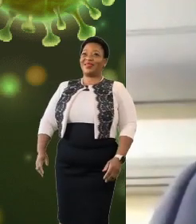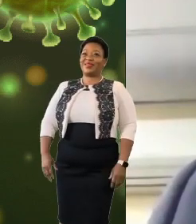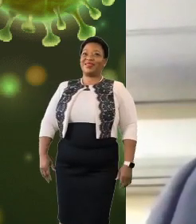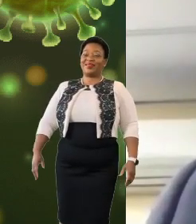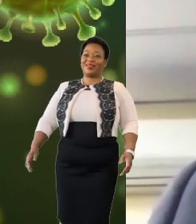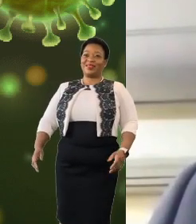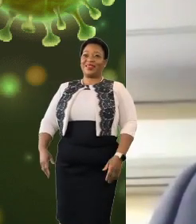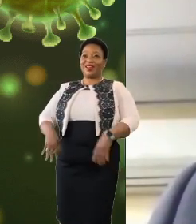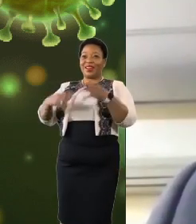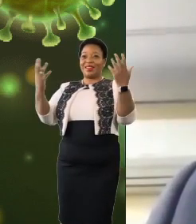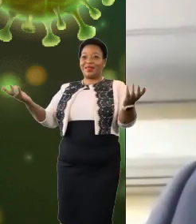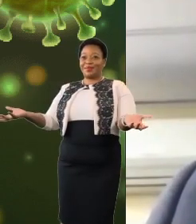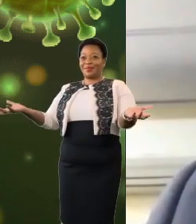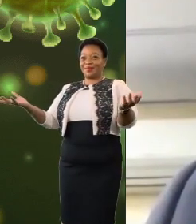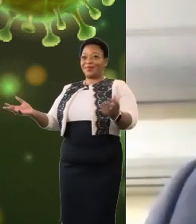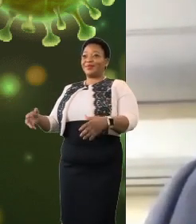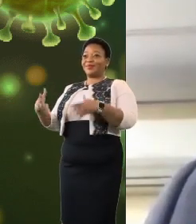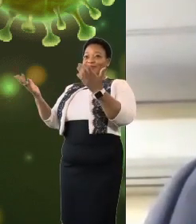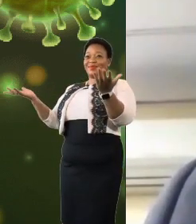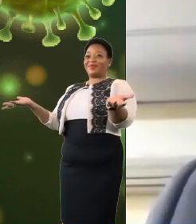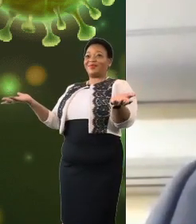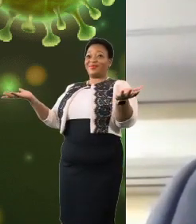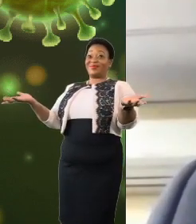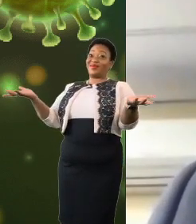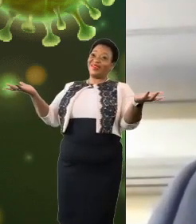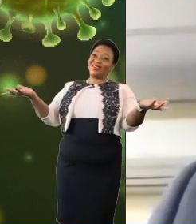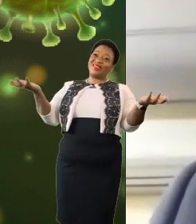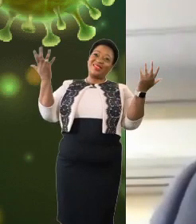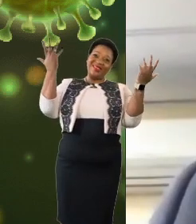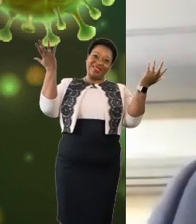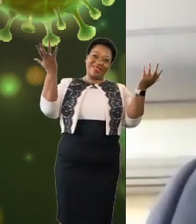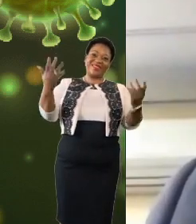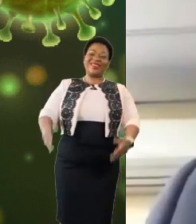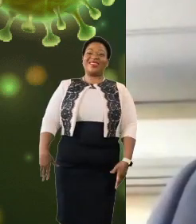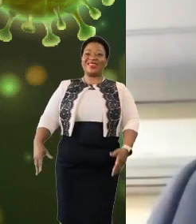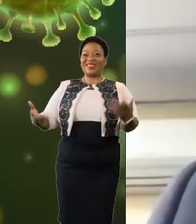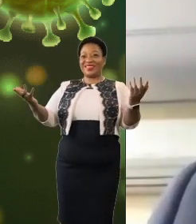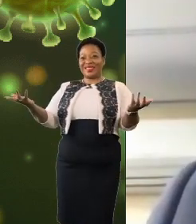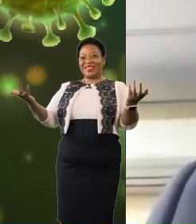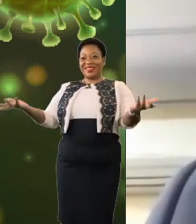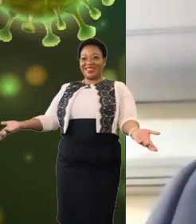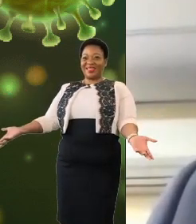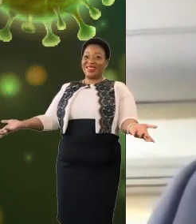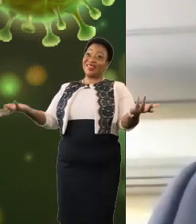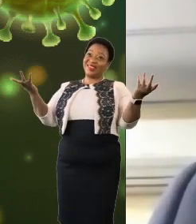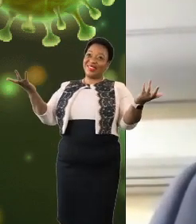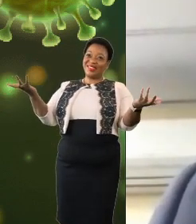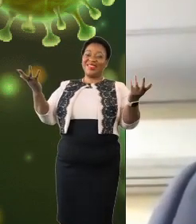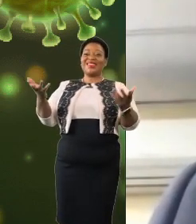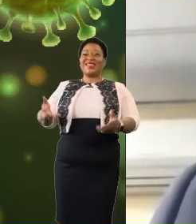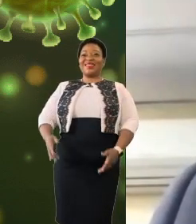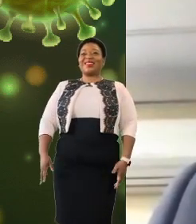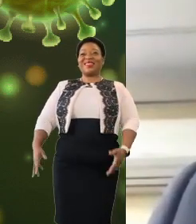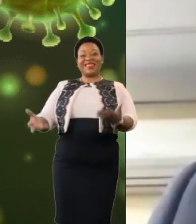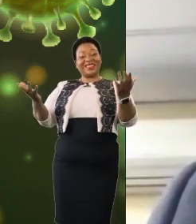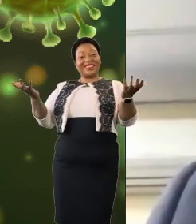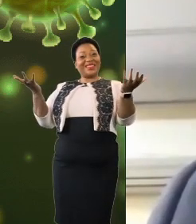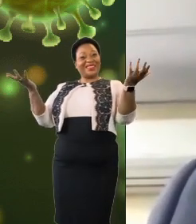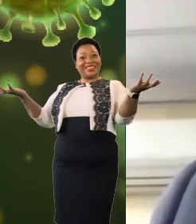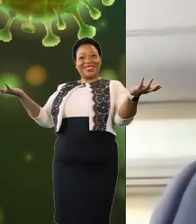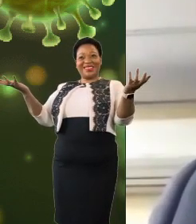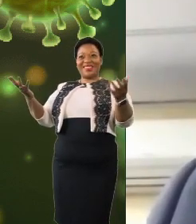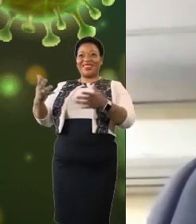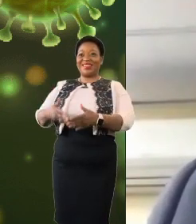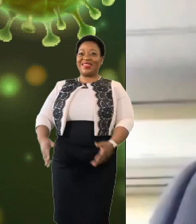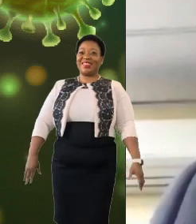with vegetables for during this period. And I think if we can find a way to have these KZN